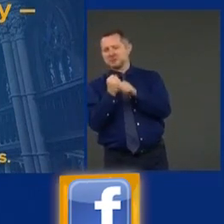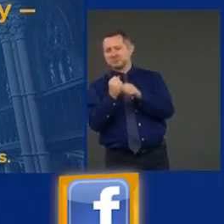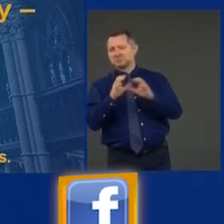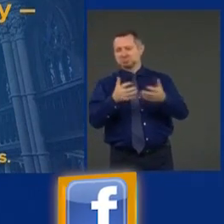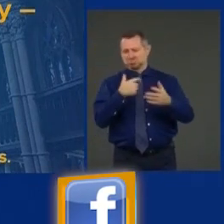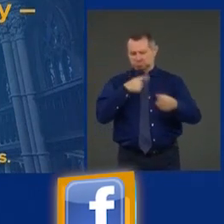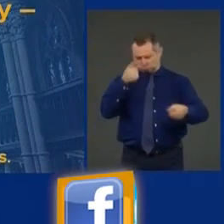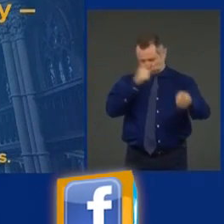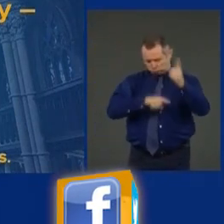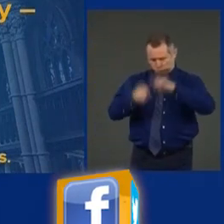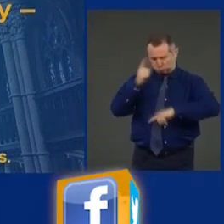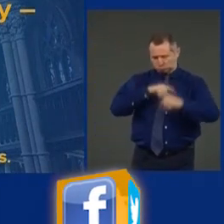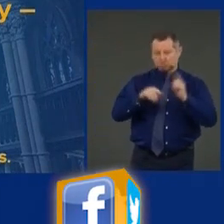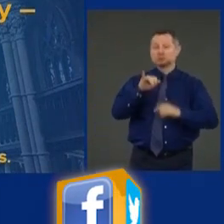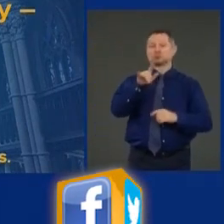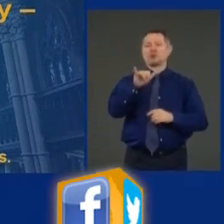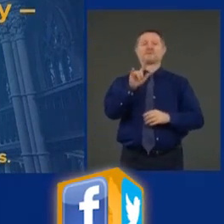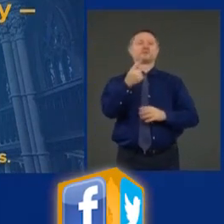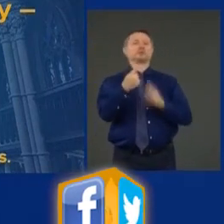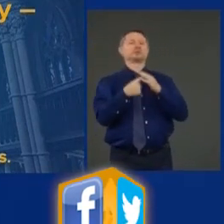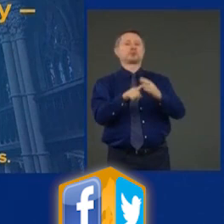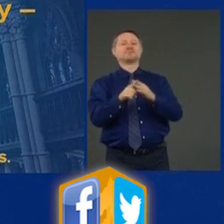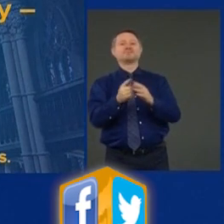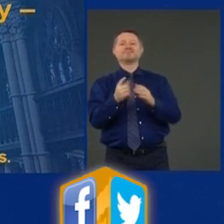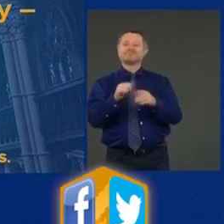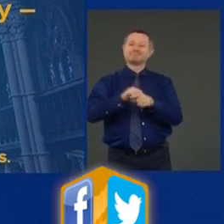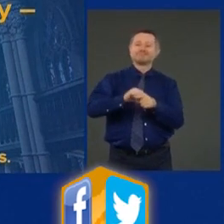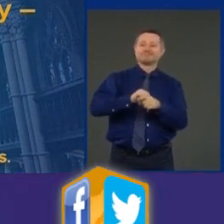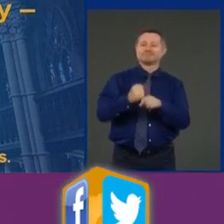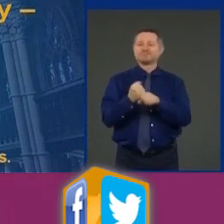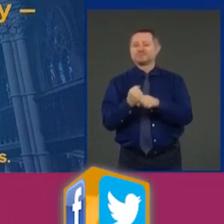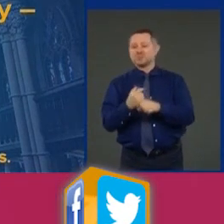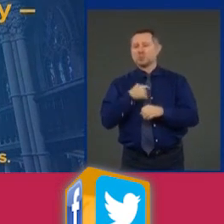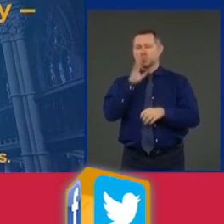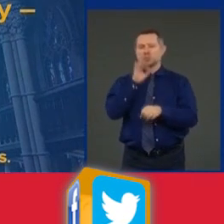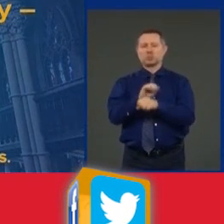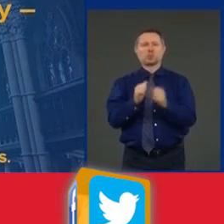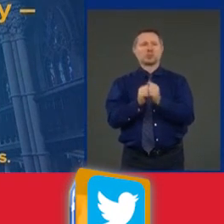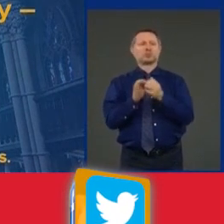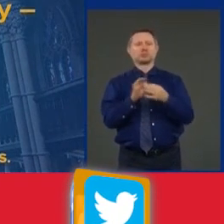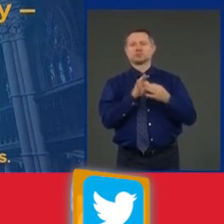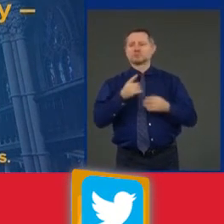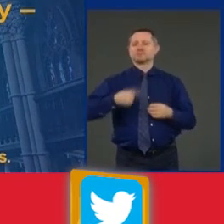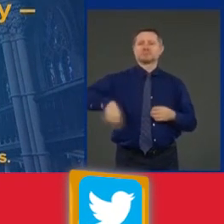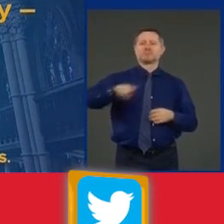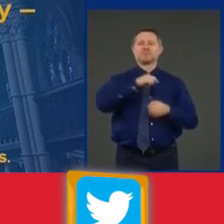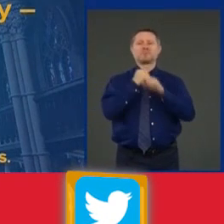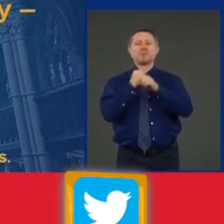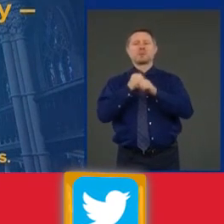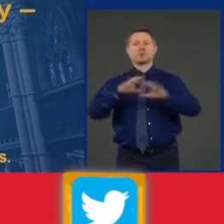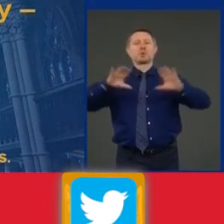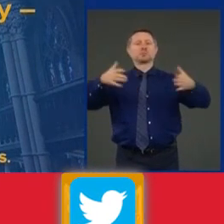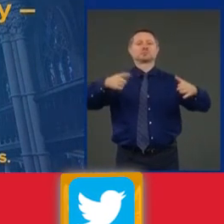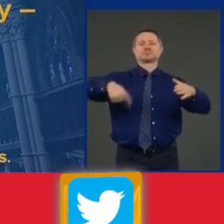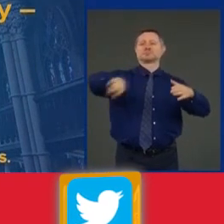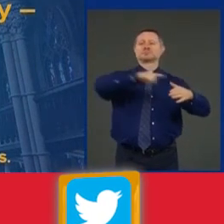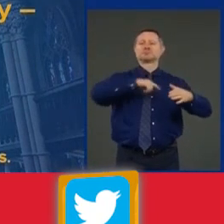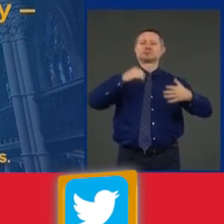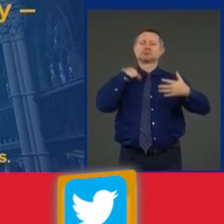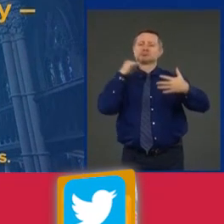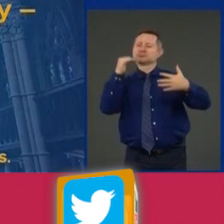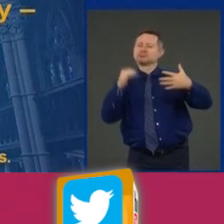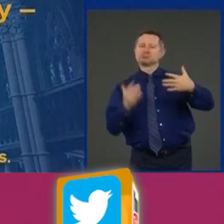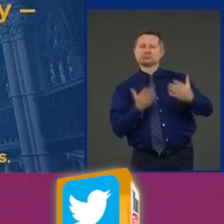track. And our health commission is going to be working with Major League Baseball on the protocols that are in